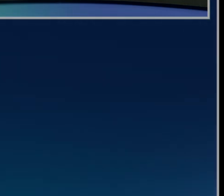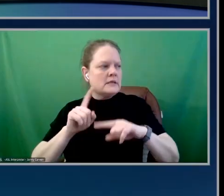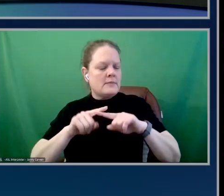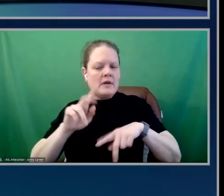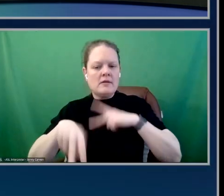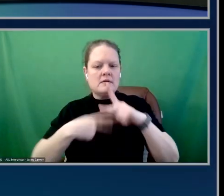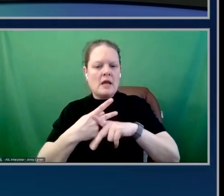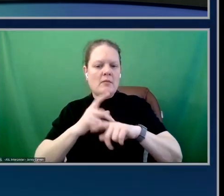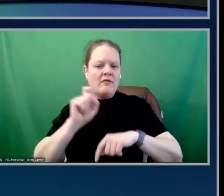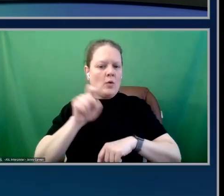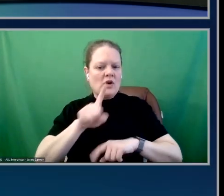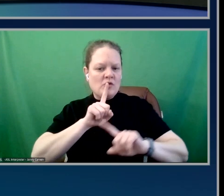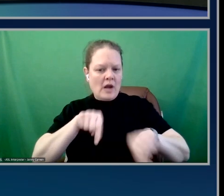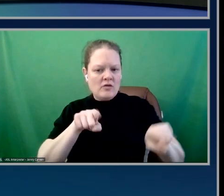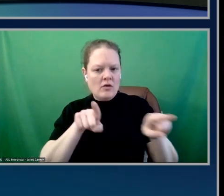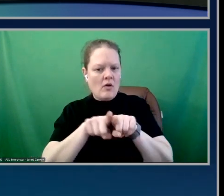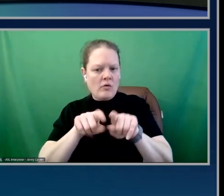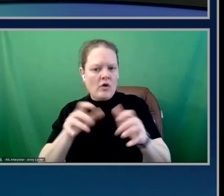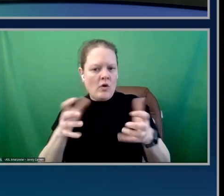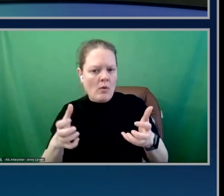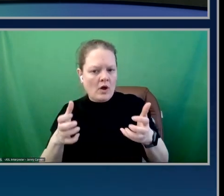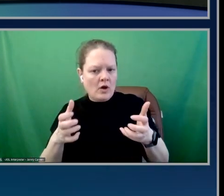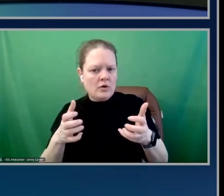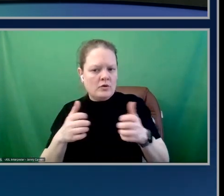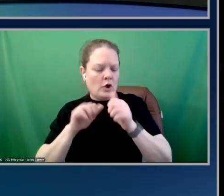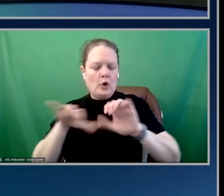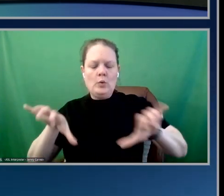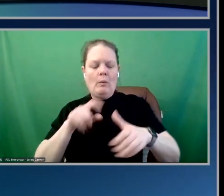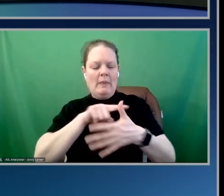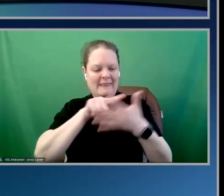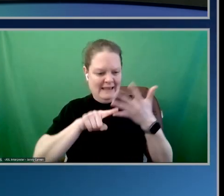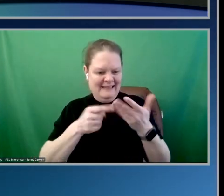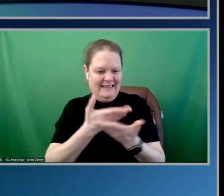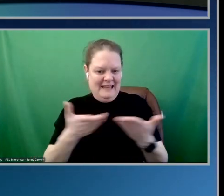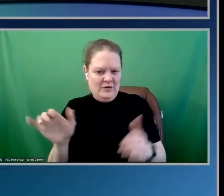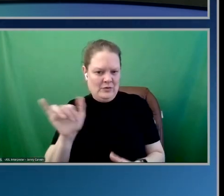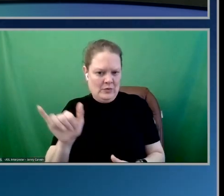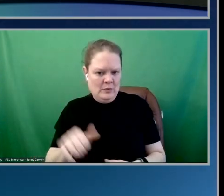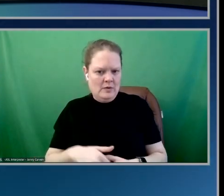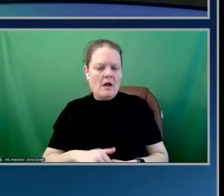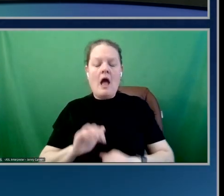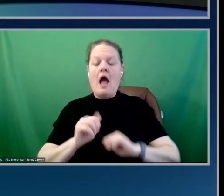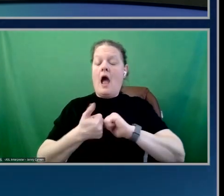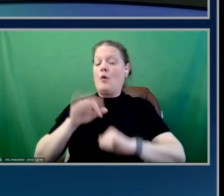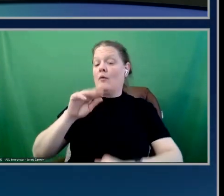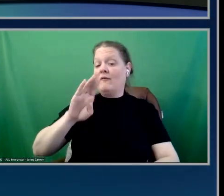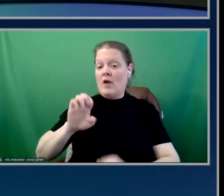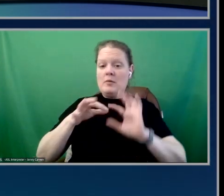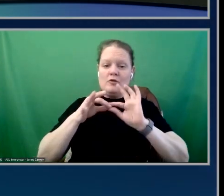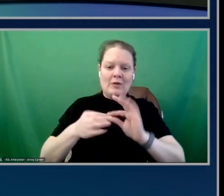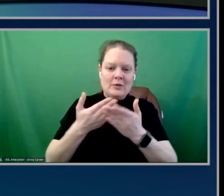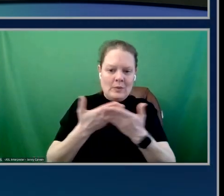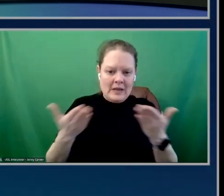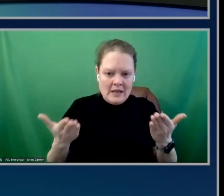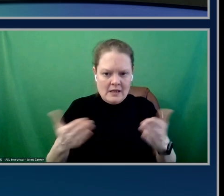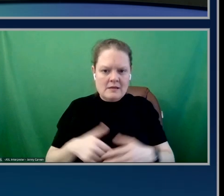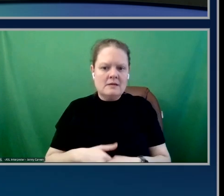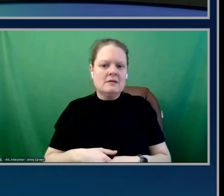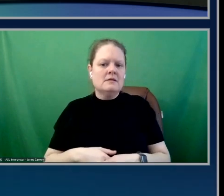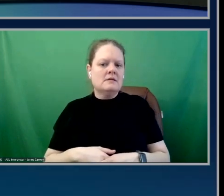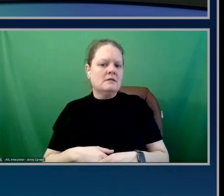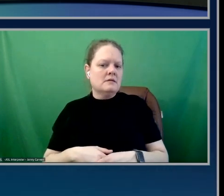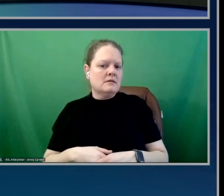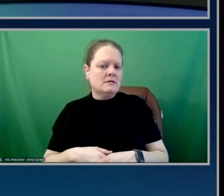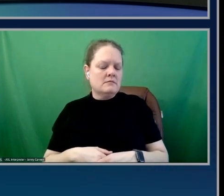also want you to include the following things. And here's my background. So how to frame it, relate to things. Yeah. Because I think that's been the fun discussions we've been having with Rust.